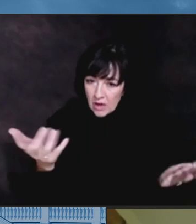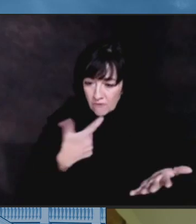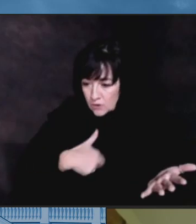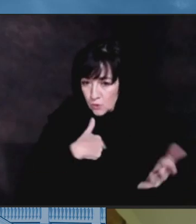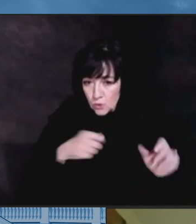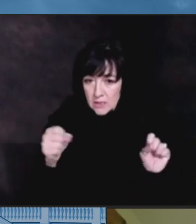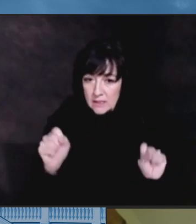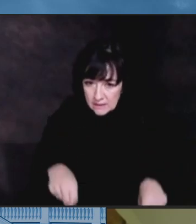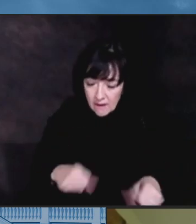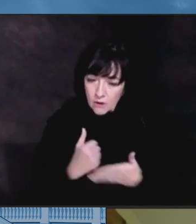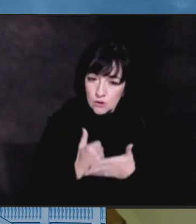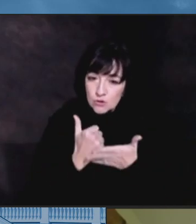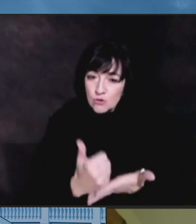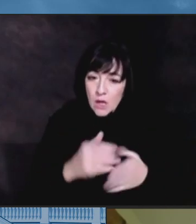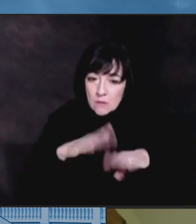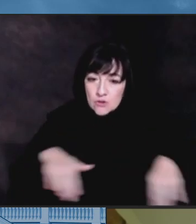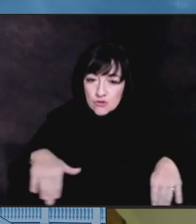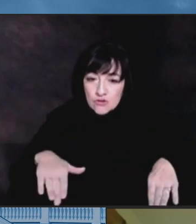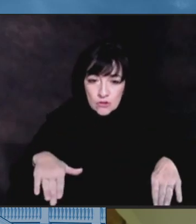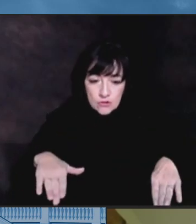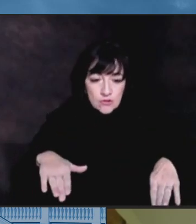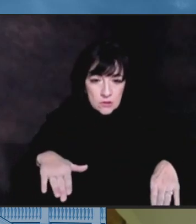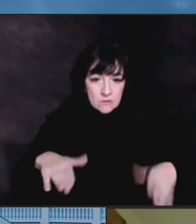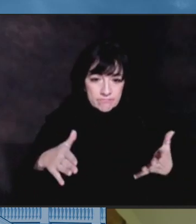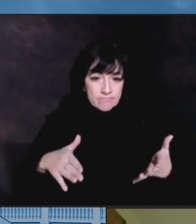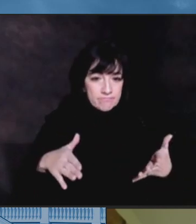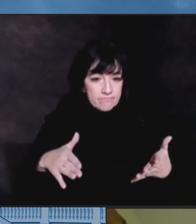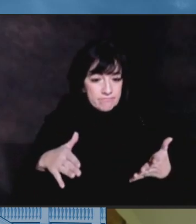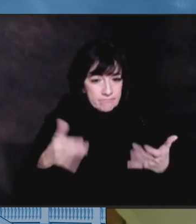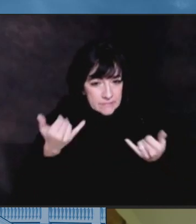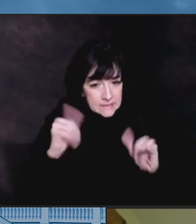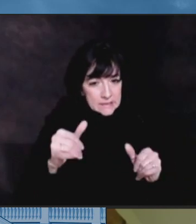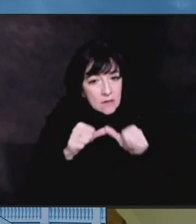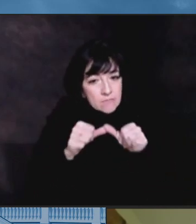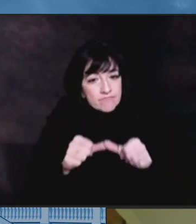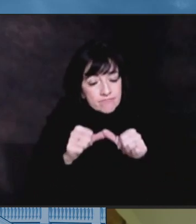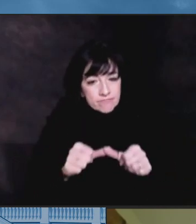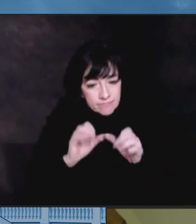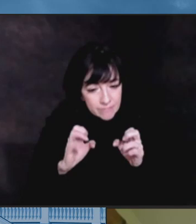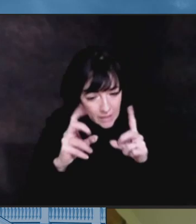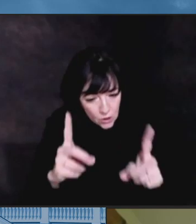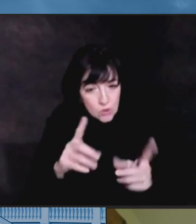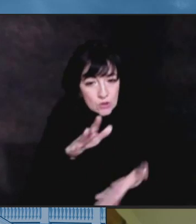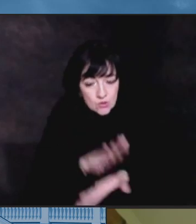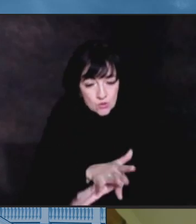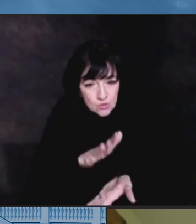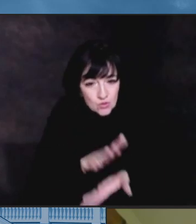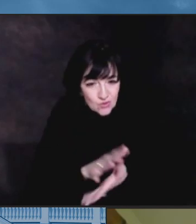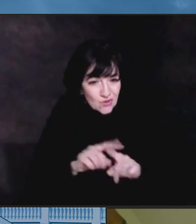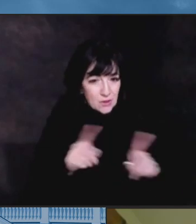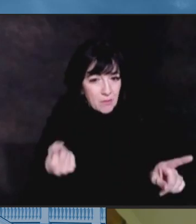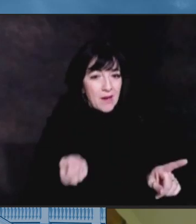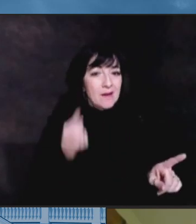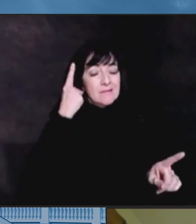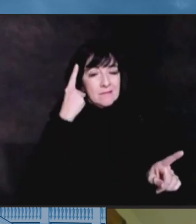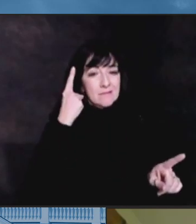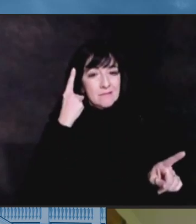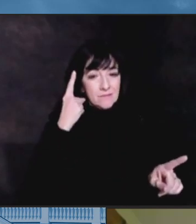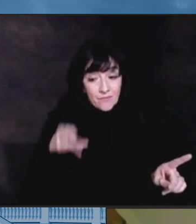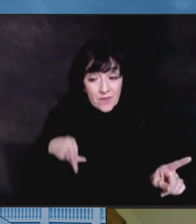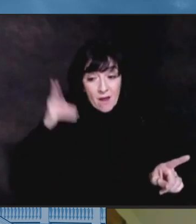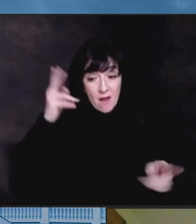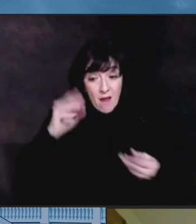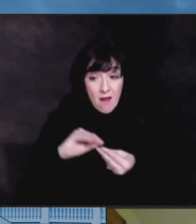in school, but we know that the high volume of cases has operationally been very